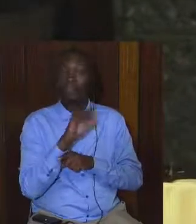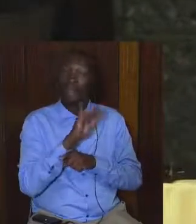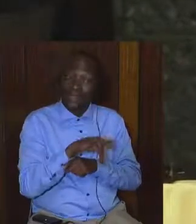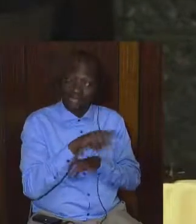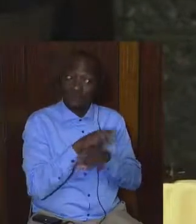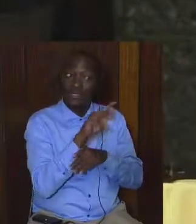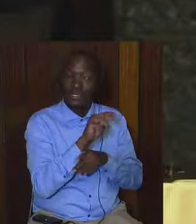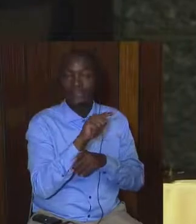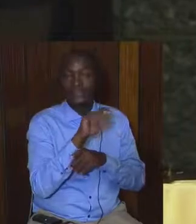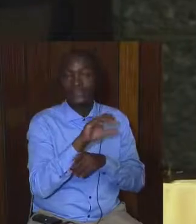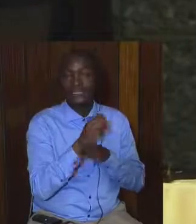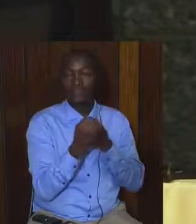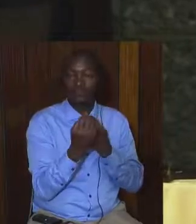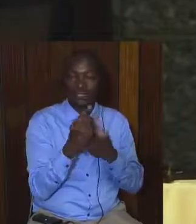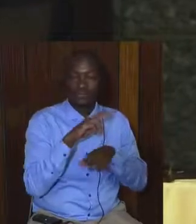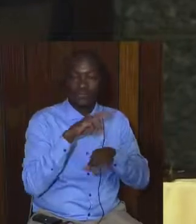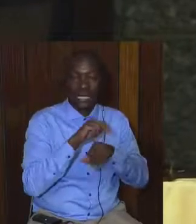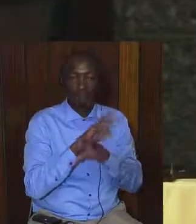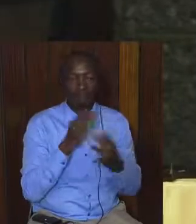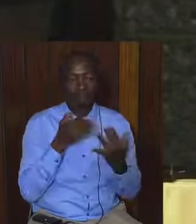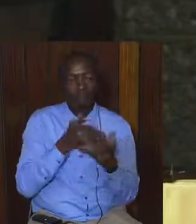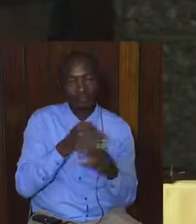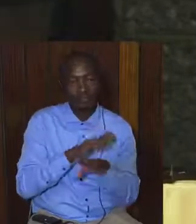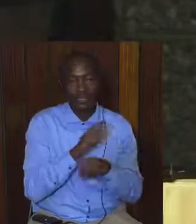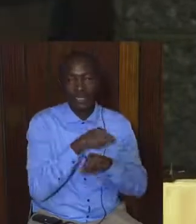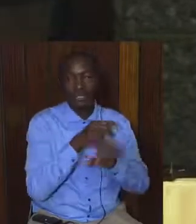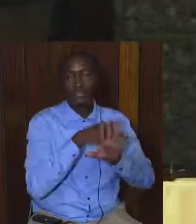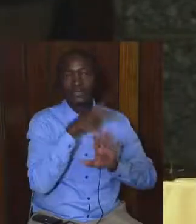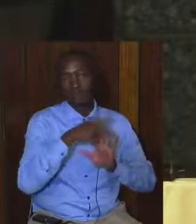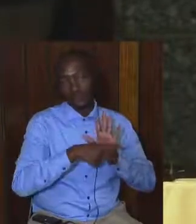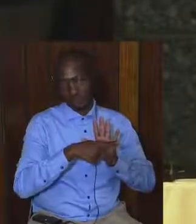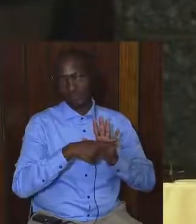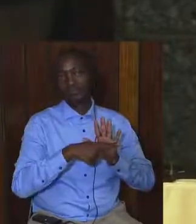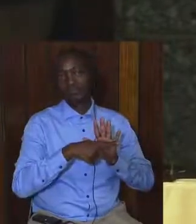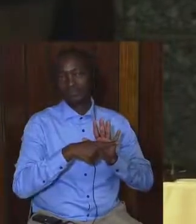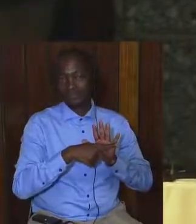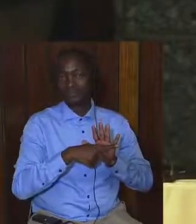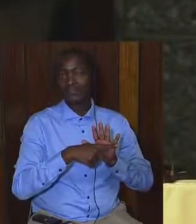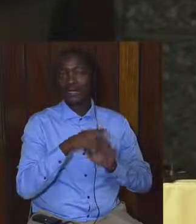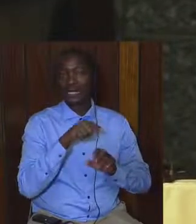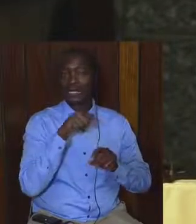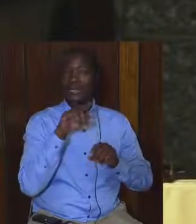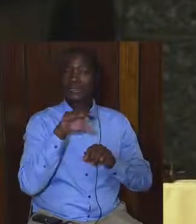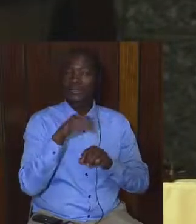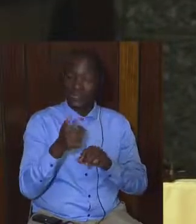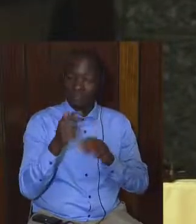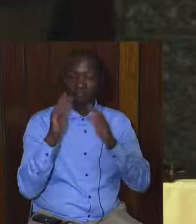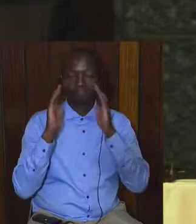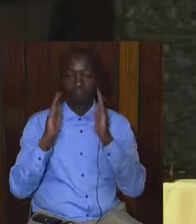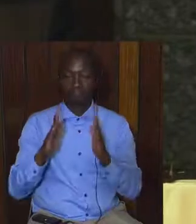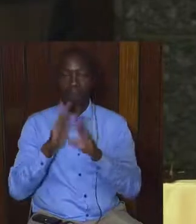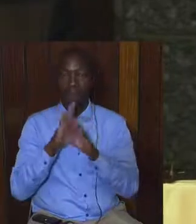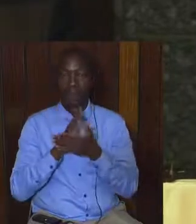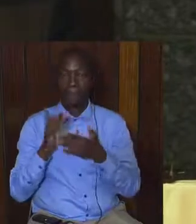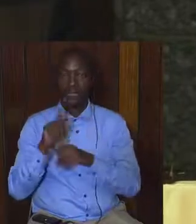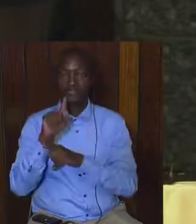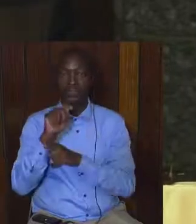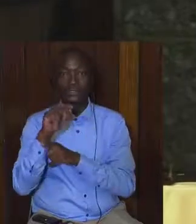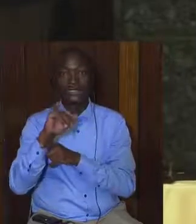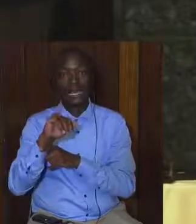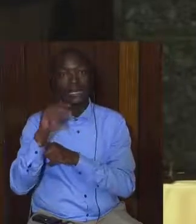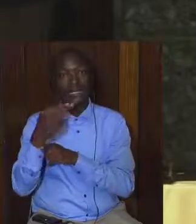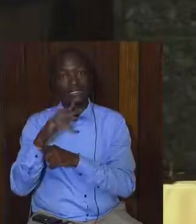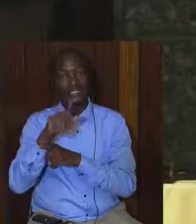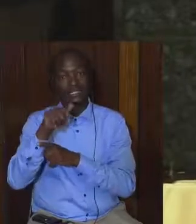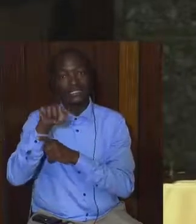give the MEC the time to intervene in these projects. And then there is also a part of the TIH that